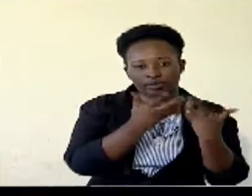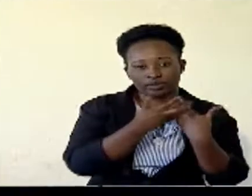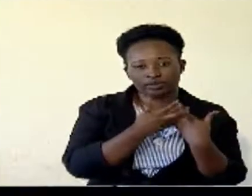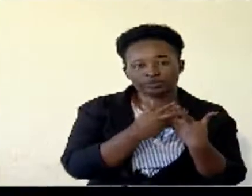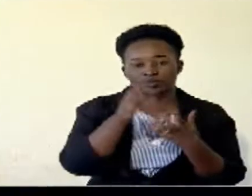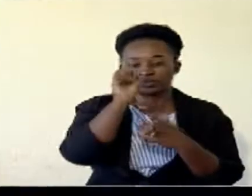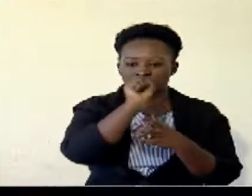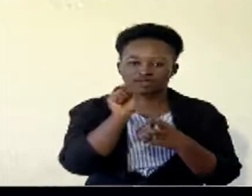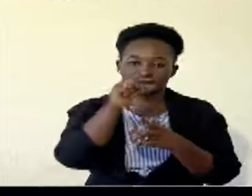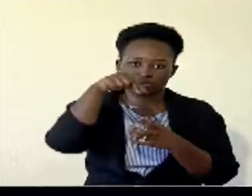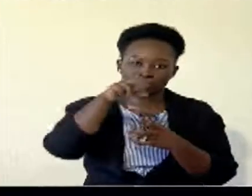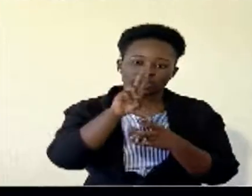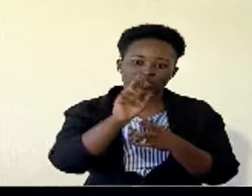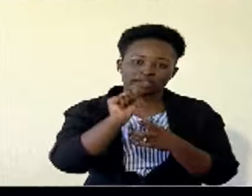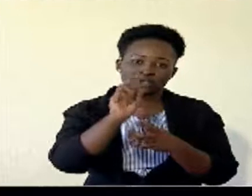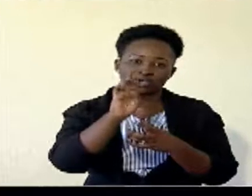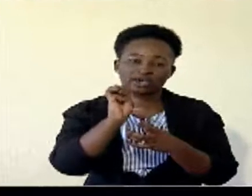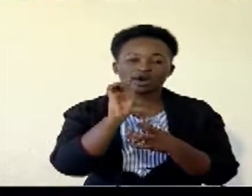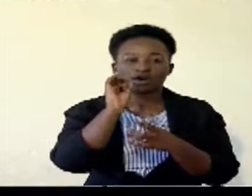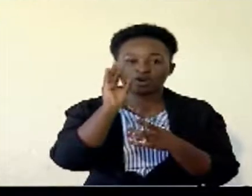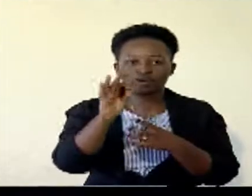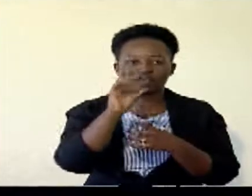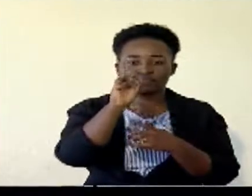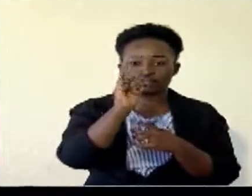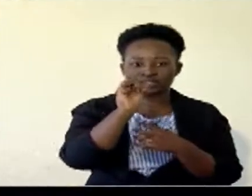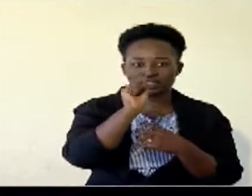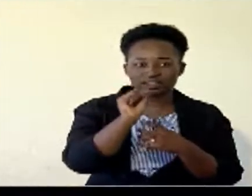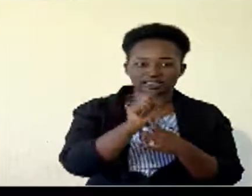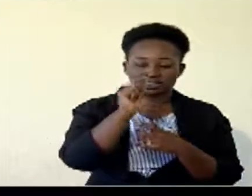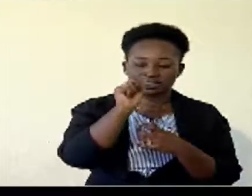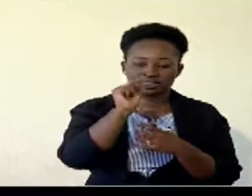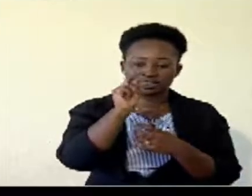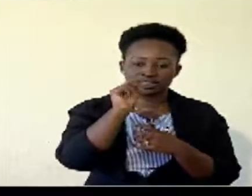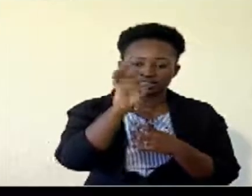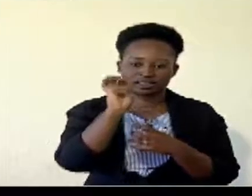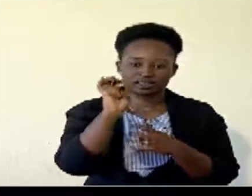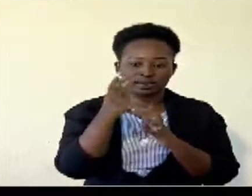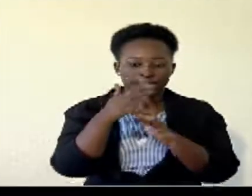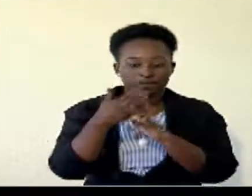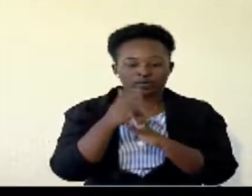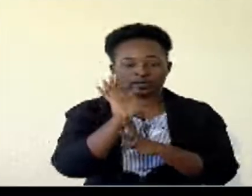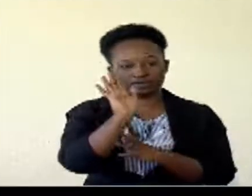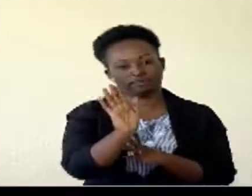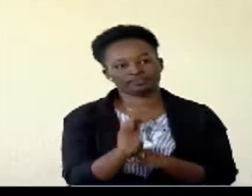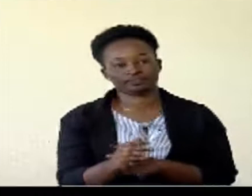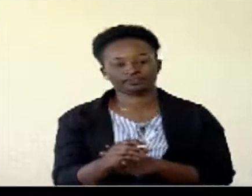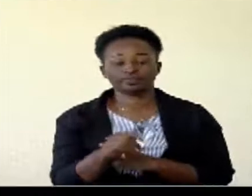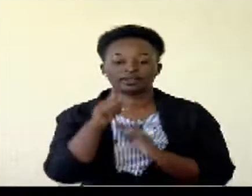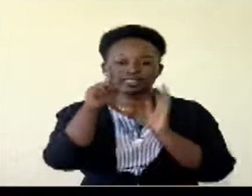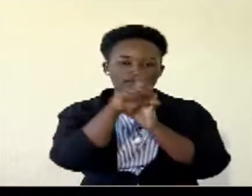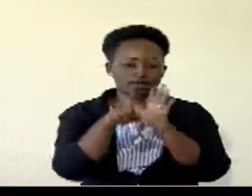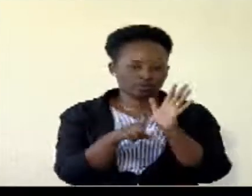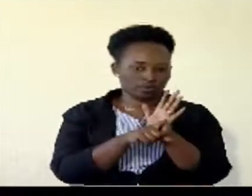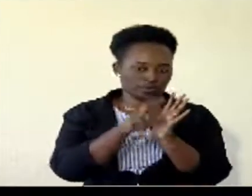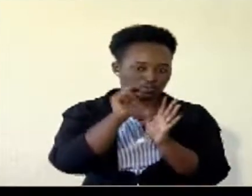between them. That is Newton's law of gravitation. And if you remember, we got a very